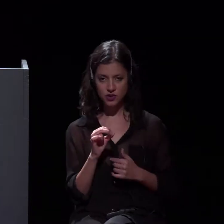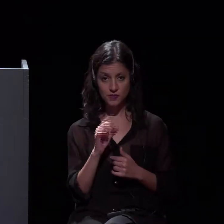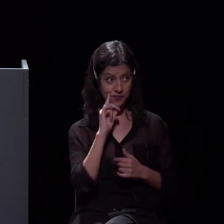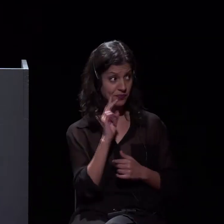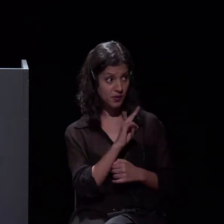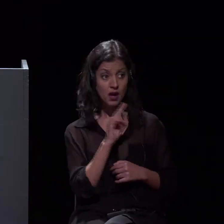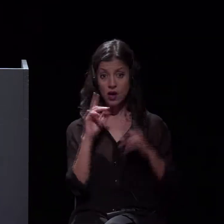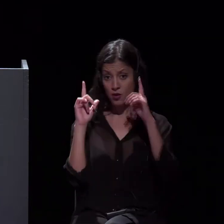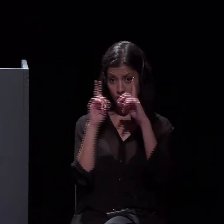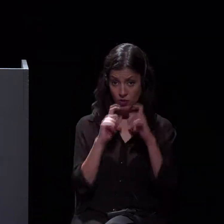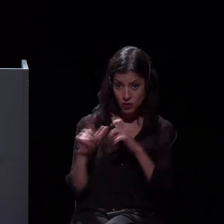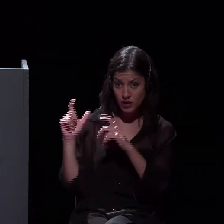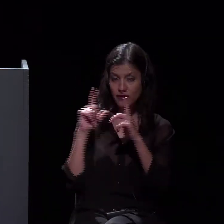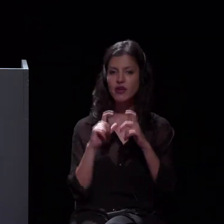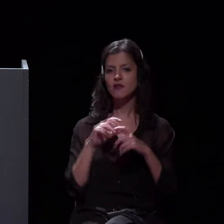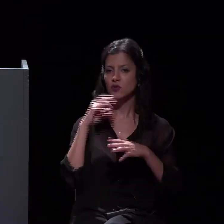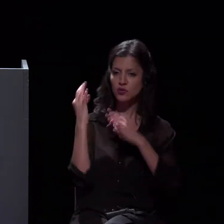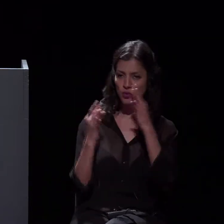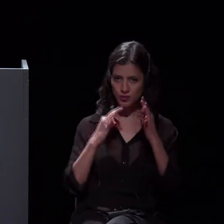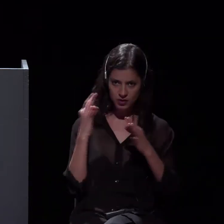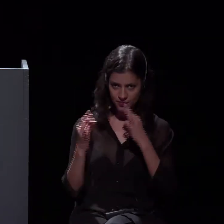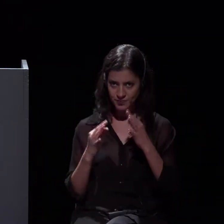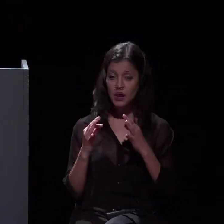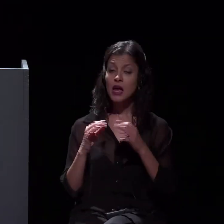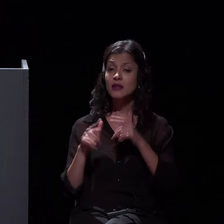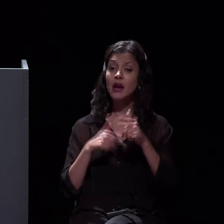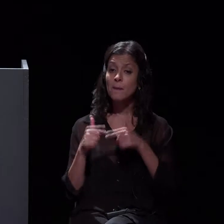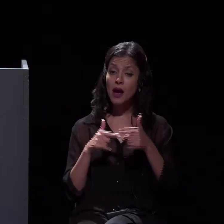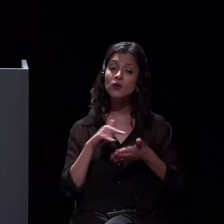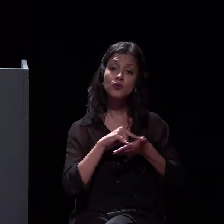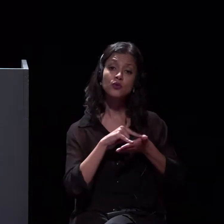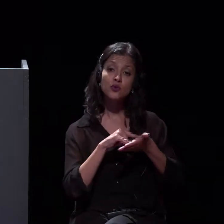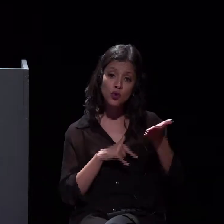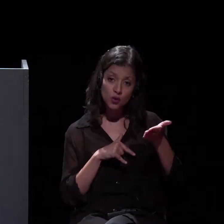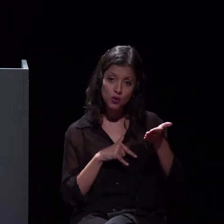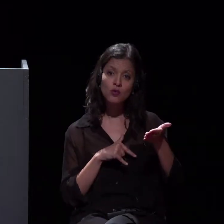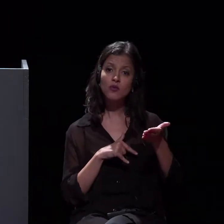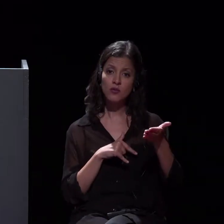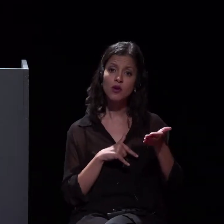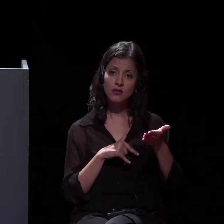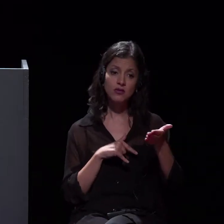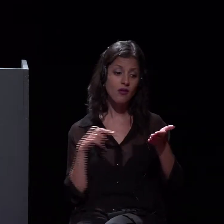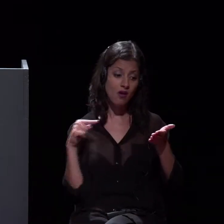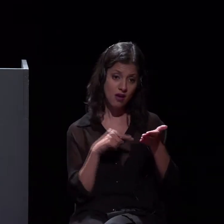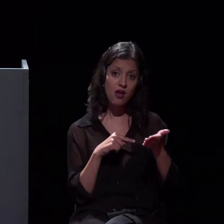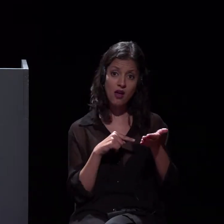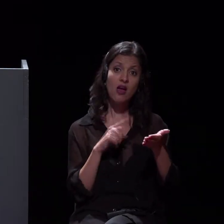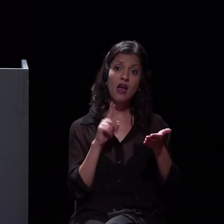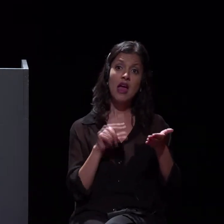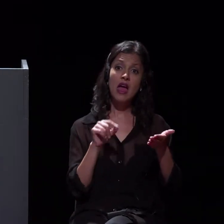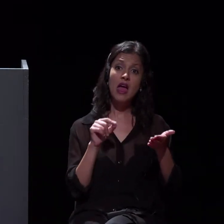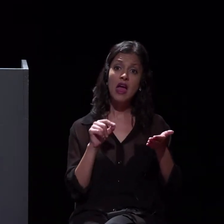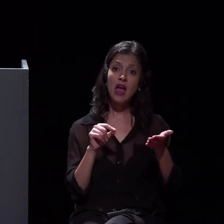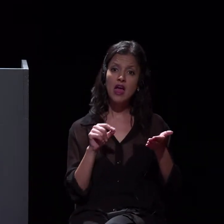documentary in the works, and which can also be seen as something taken up by conceptualist practices in the 1960s. Many of